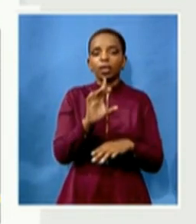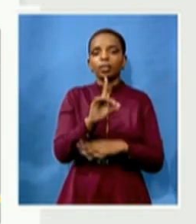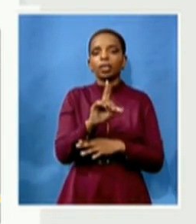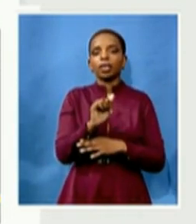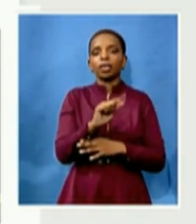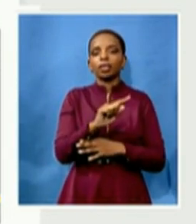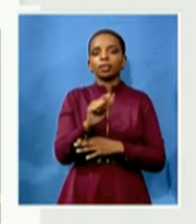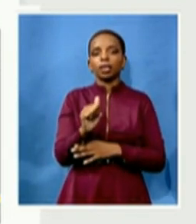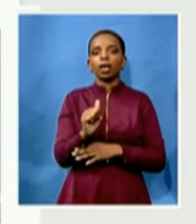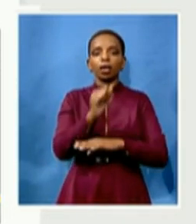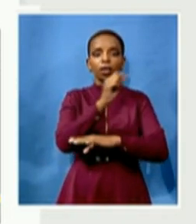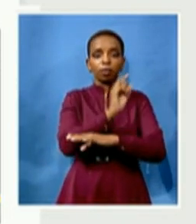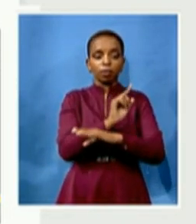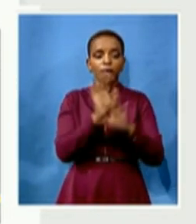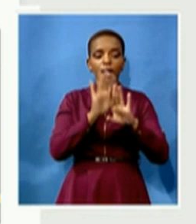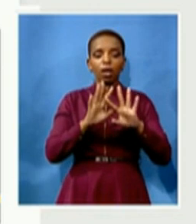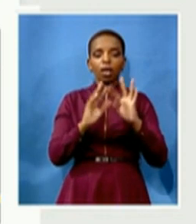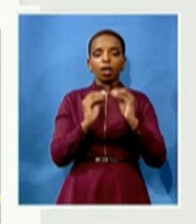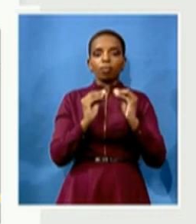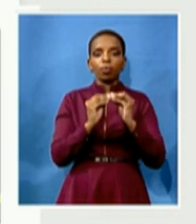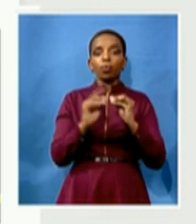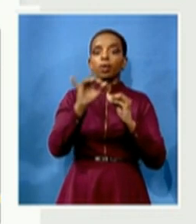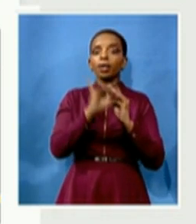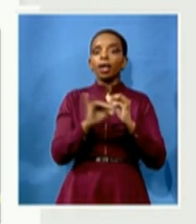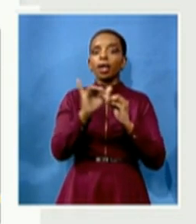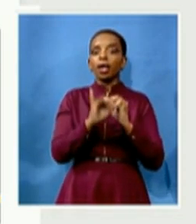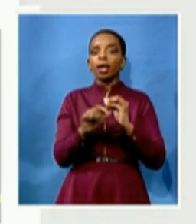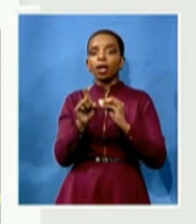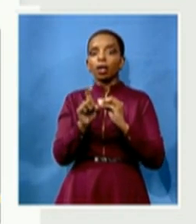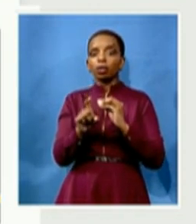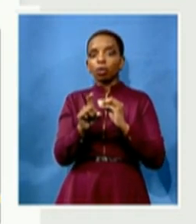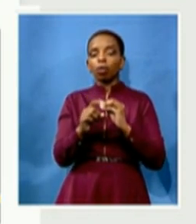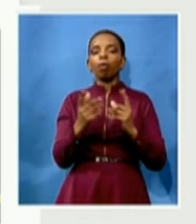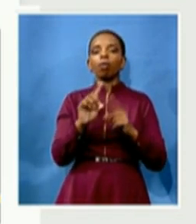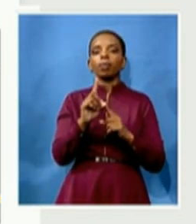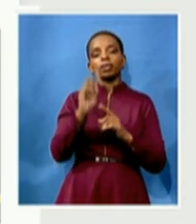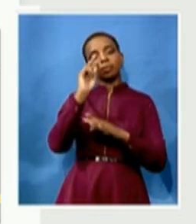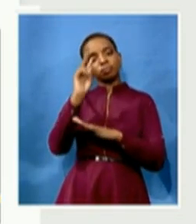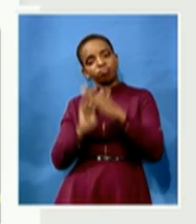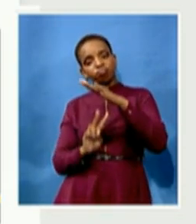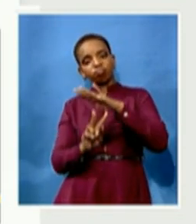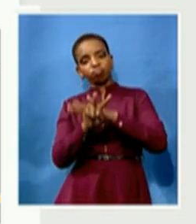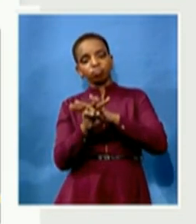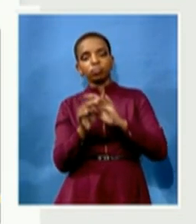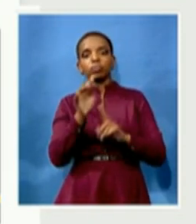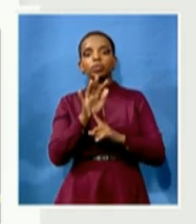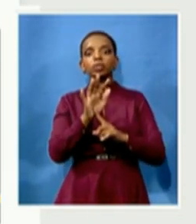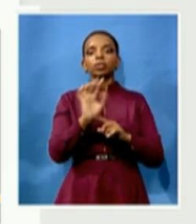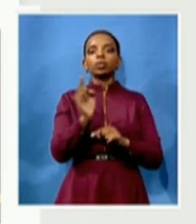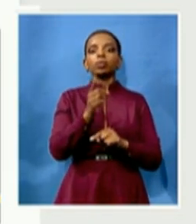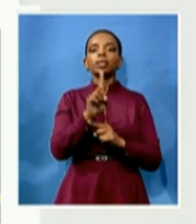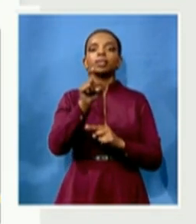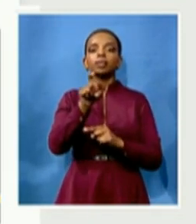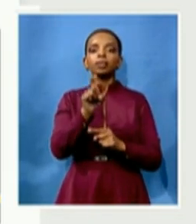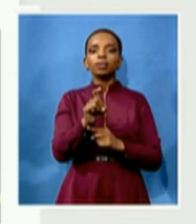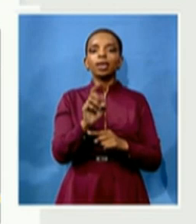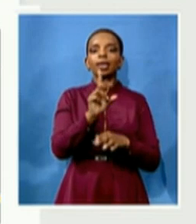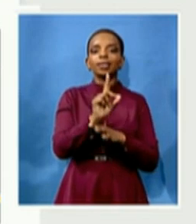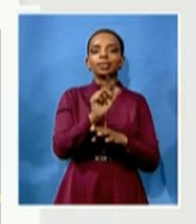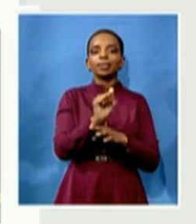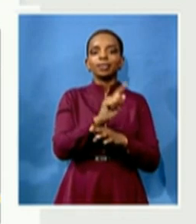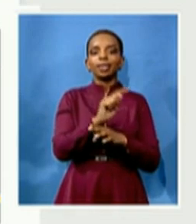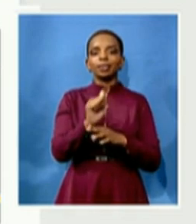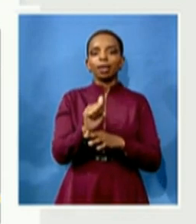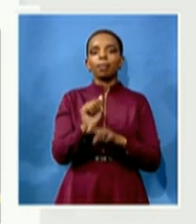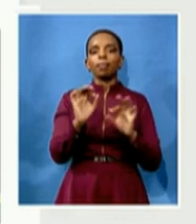interval of the prediction, showing that there's a very good agreement between the data and the modeling, meaning that the